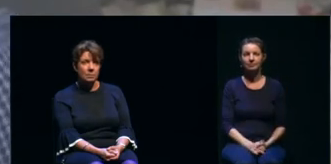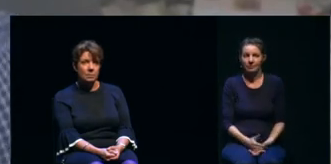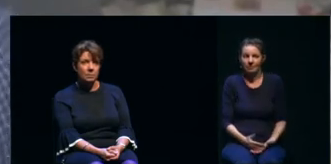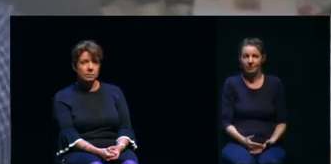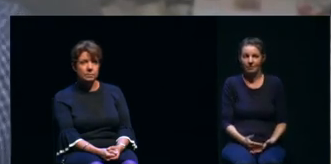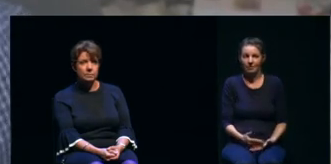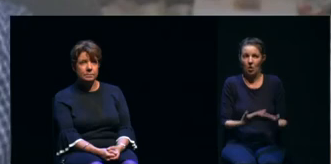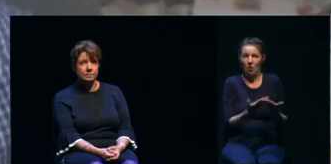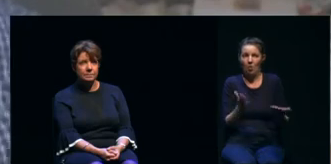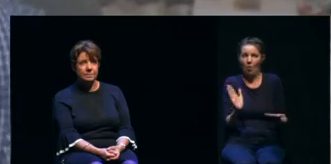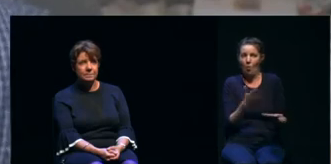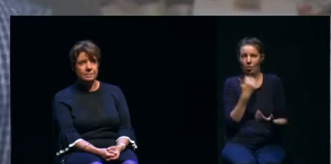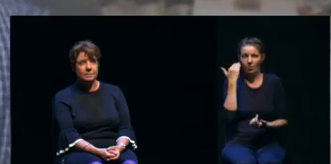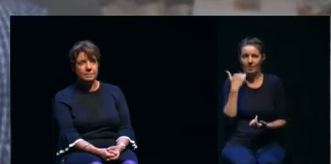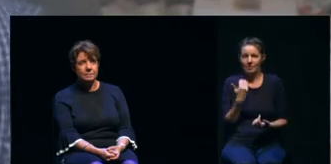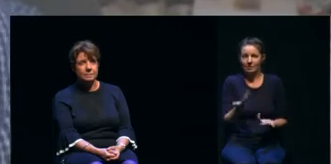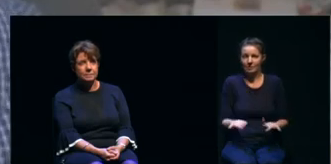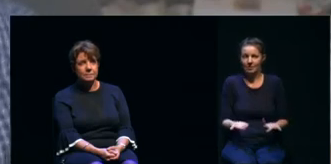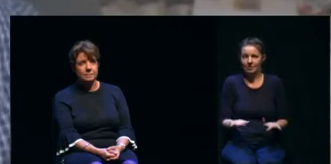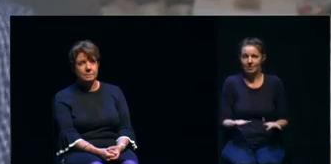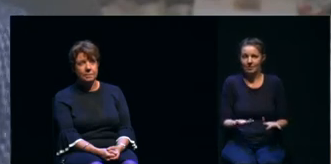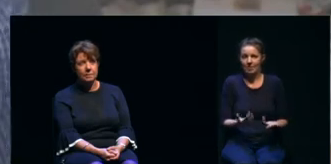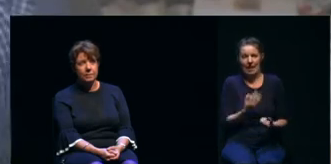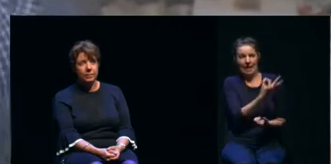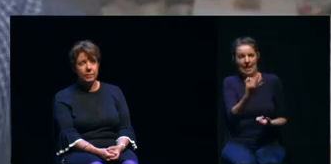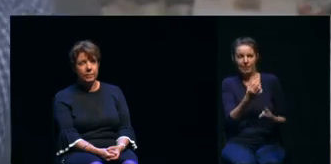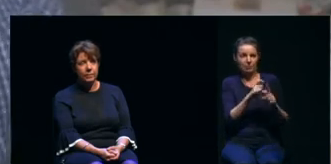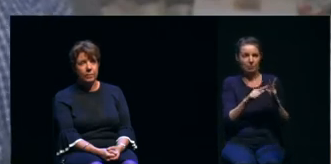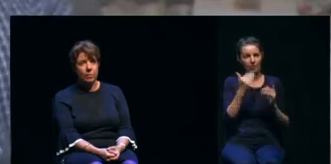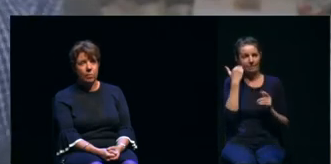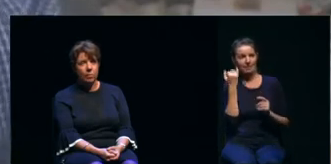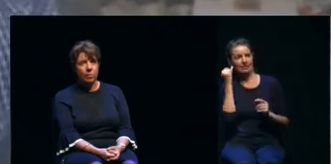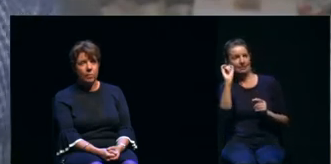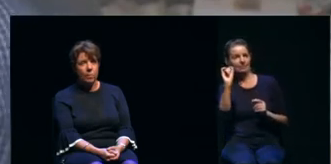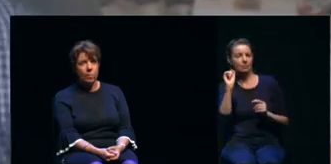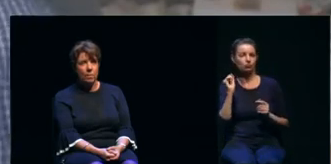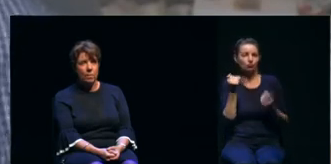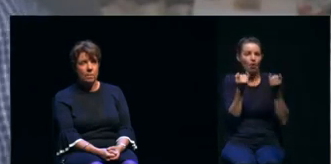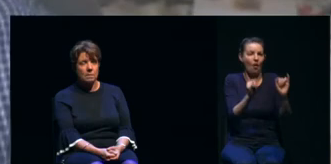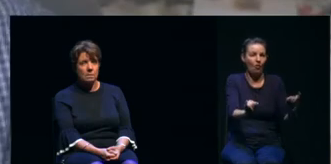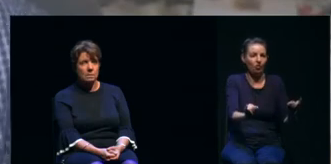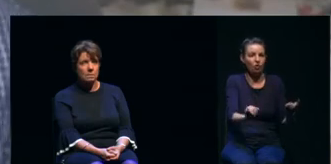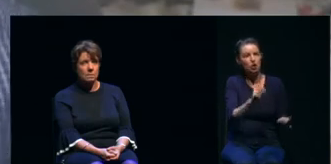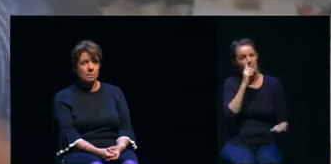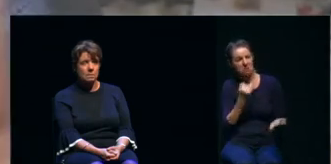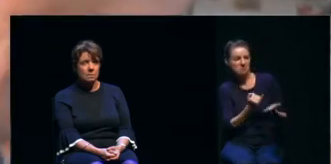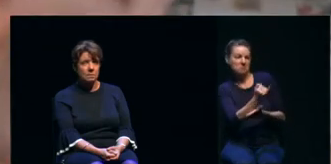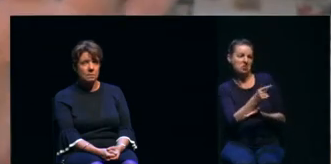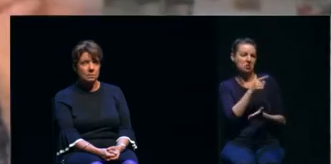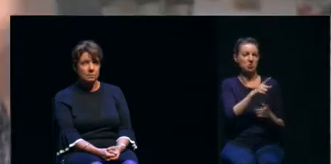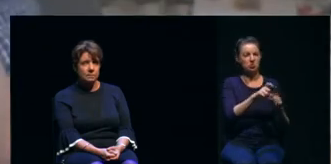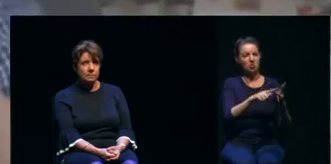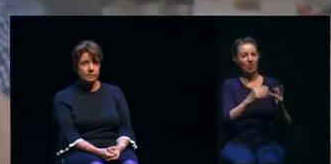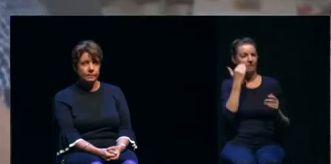women, there's not really anything I'd look at and go, you're doing feminism wrong. I think that's usually where we go wrong when we look at women and go, you're doing feminism wrong. If you're doing